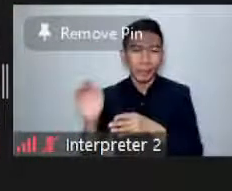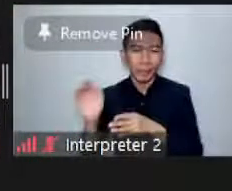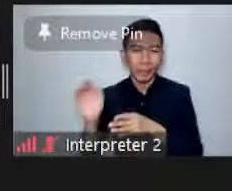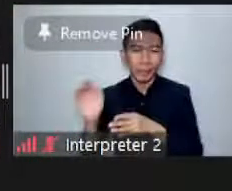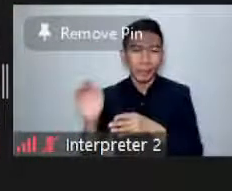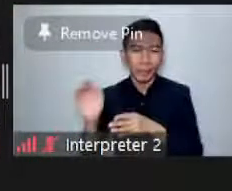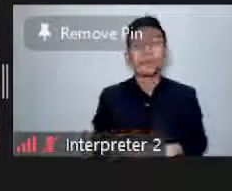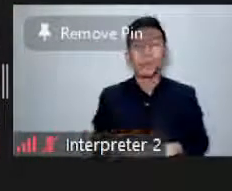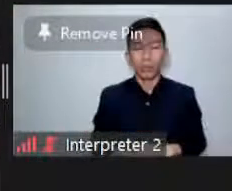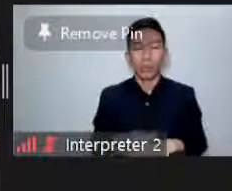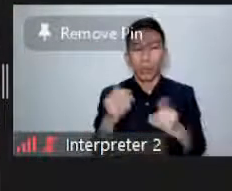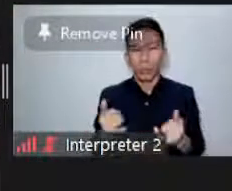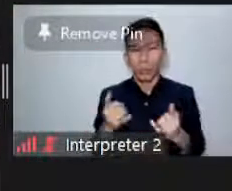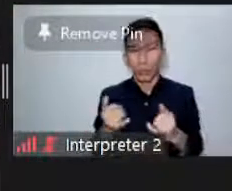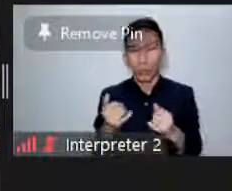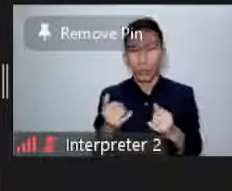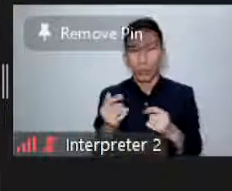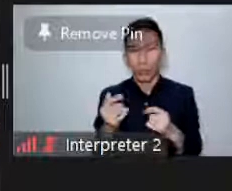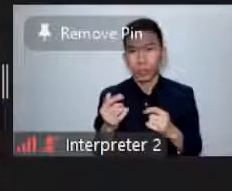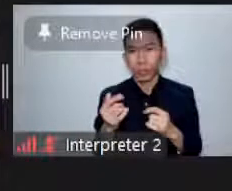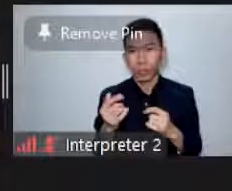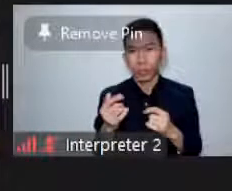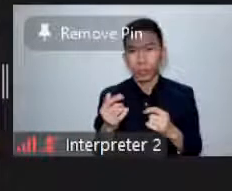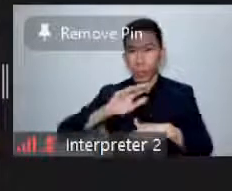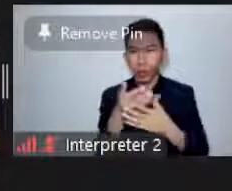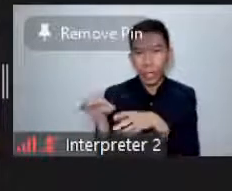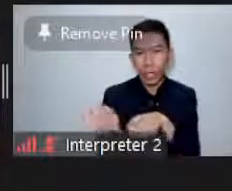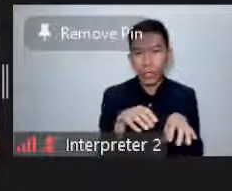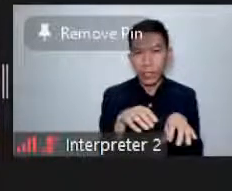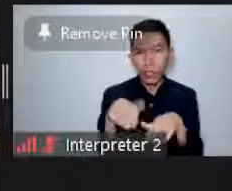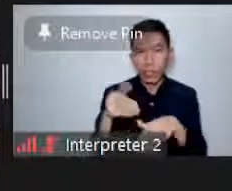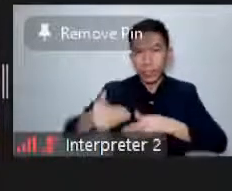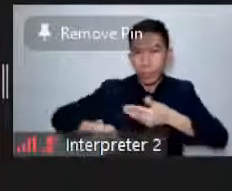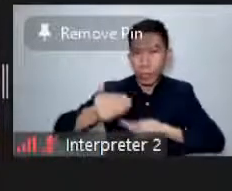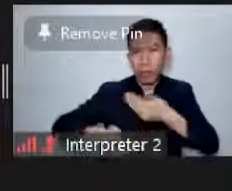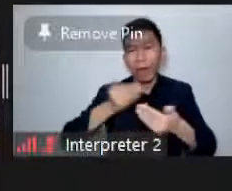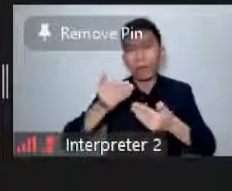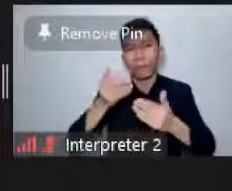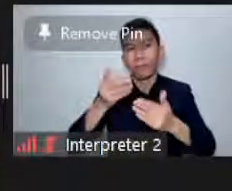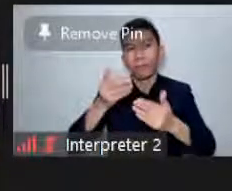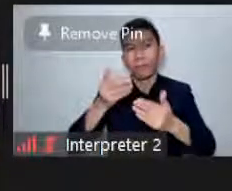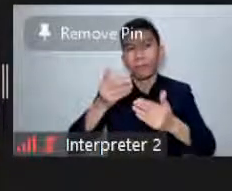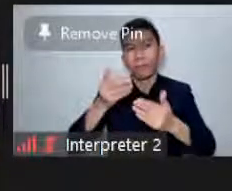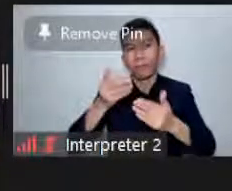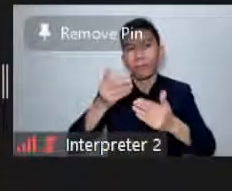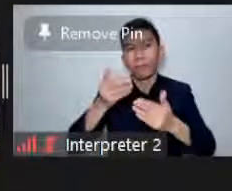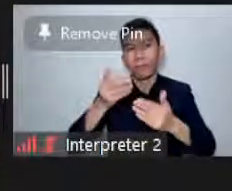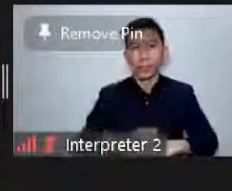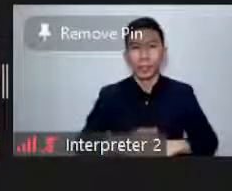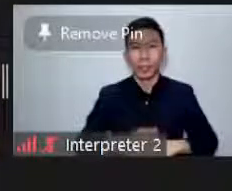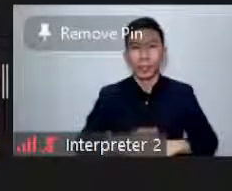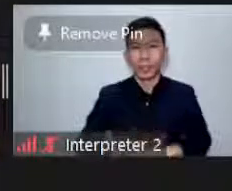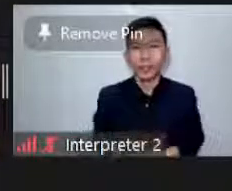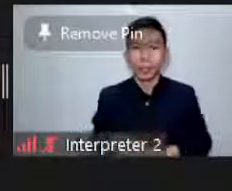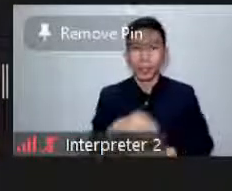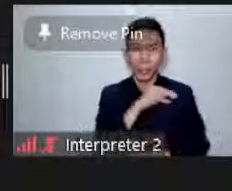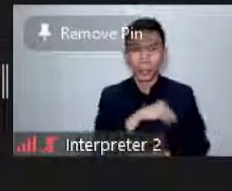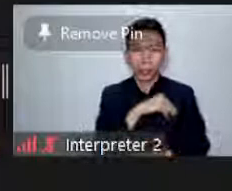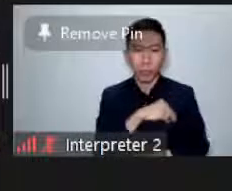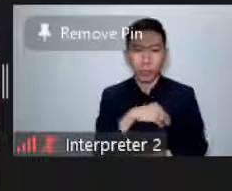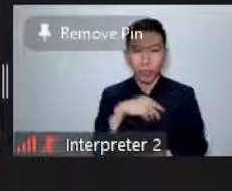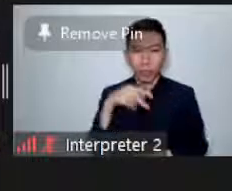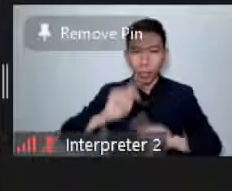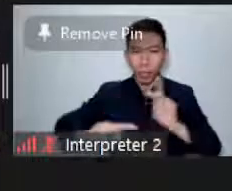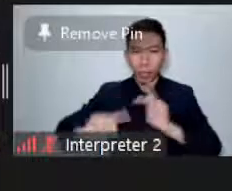investments and undertakings to realize our vision. Our mission, which is people, patient, and family-centered